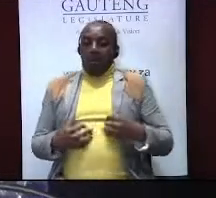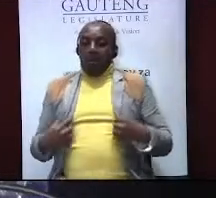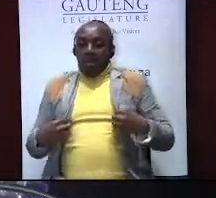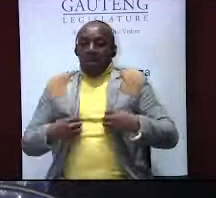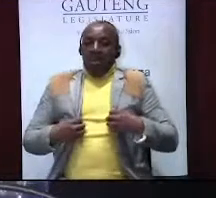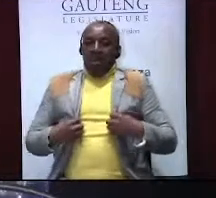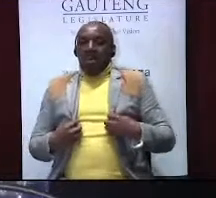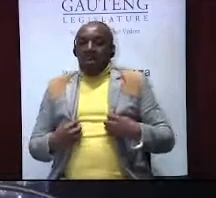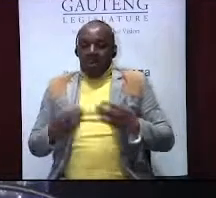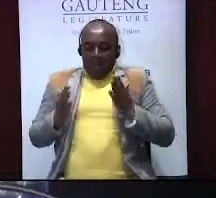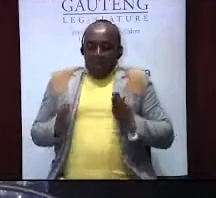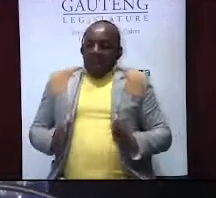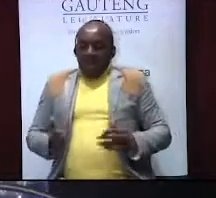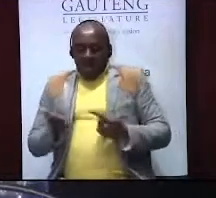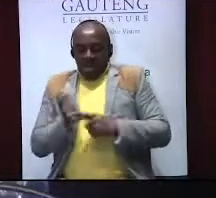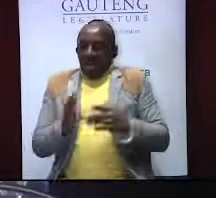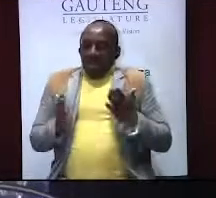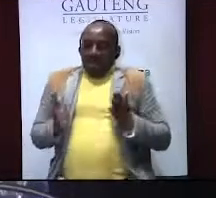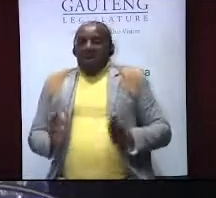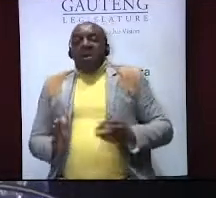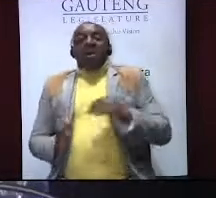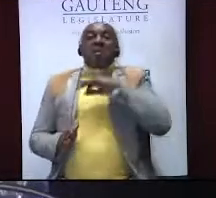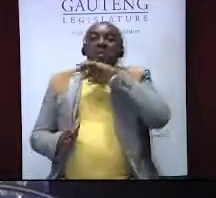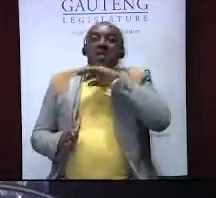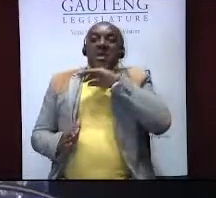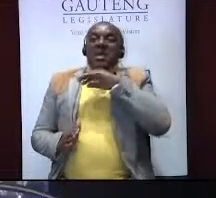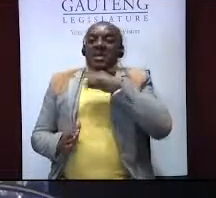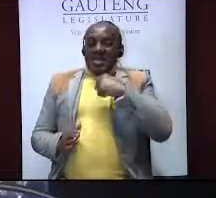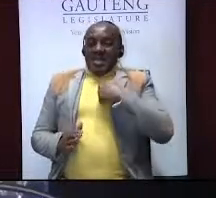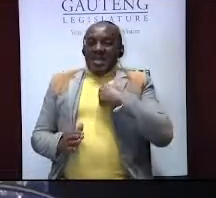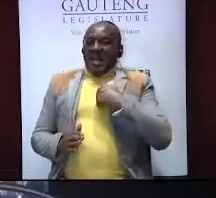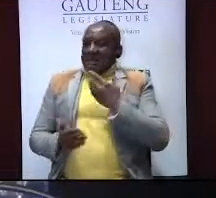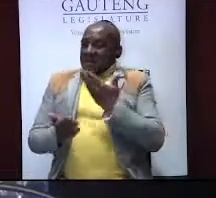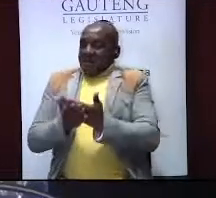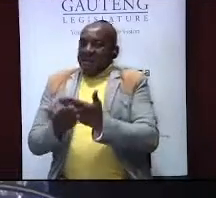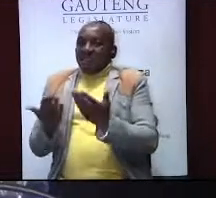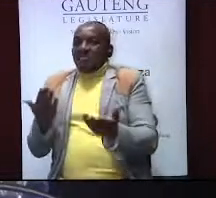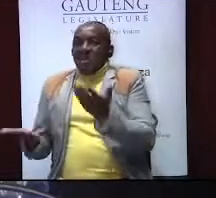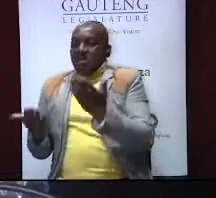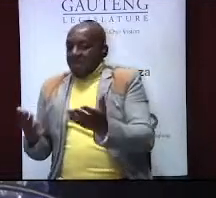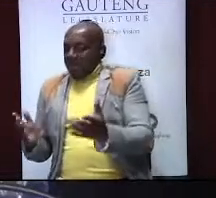To be seen. Let us change the mindset of our boys.